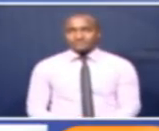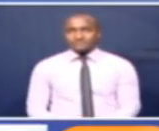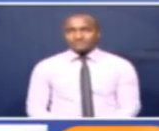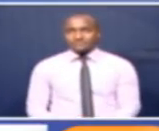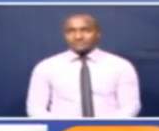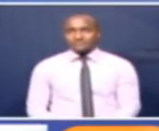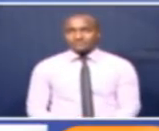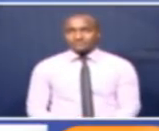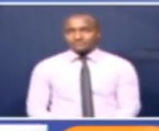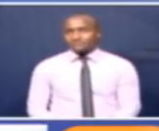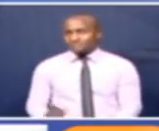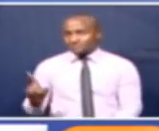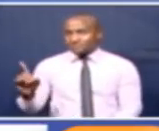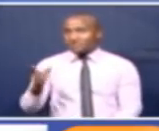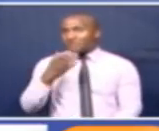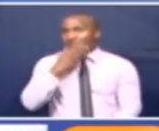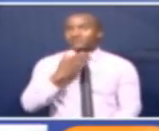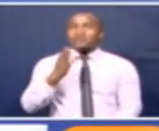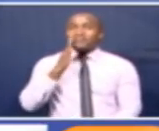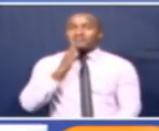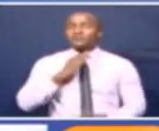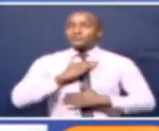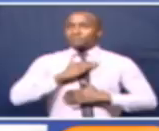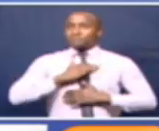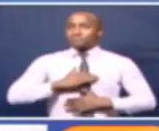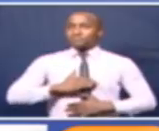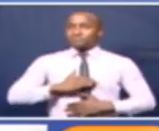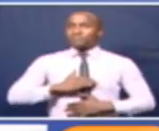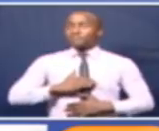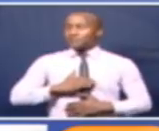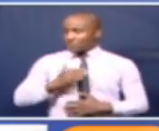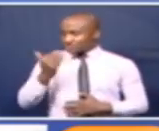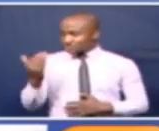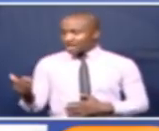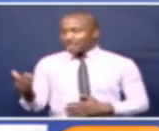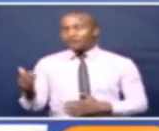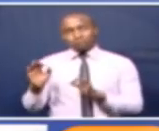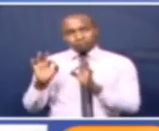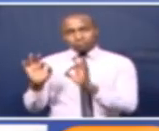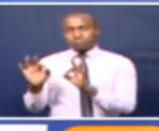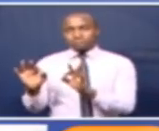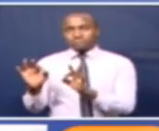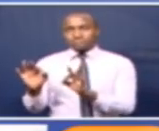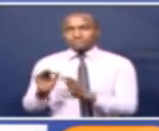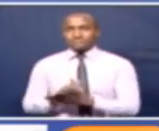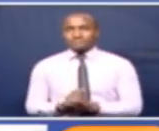Trisha Azenga, the happiness of a parent is to see their kids making them proud.